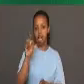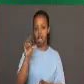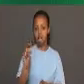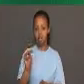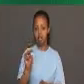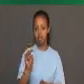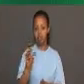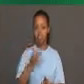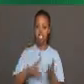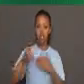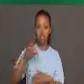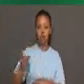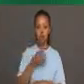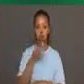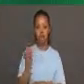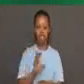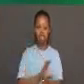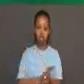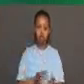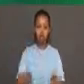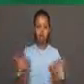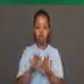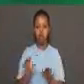enter the cells that require them.